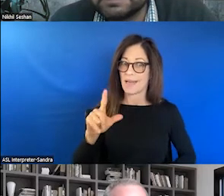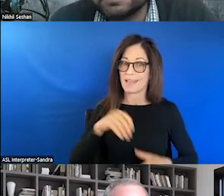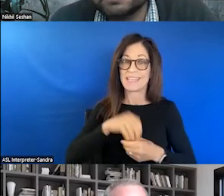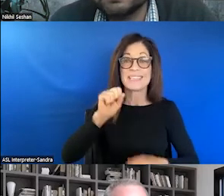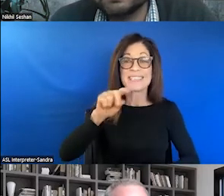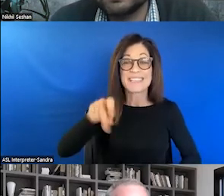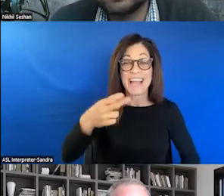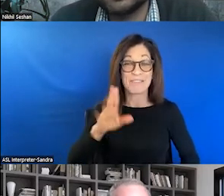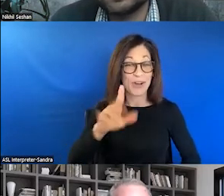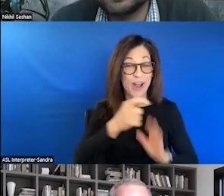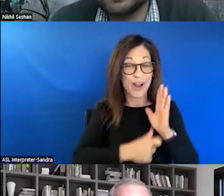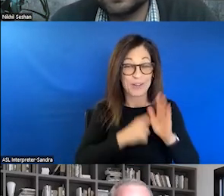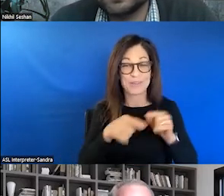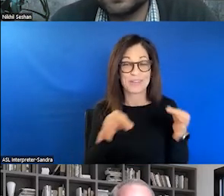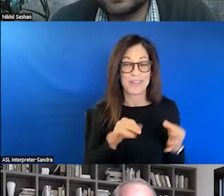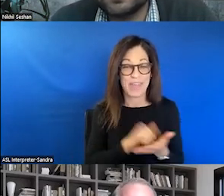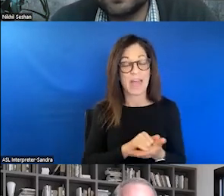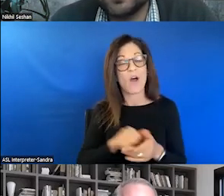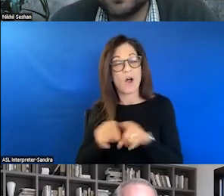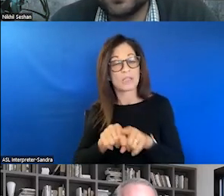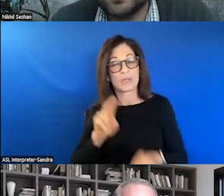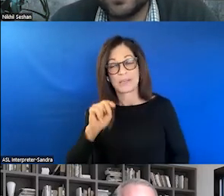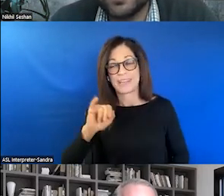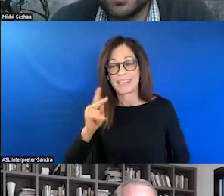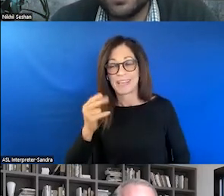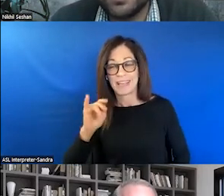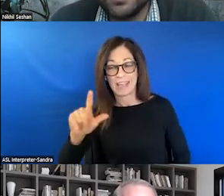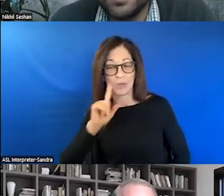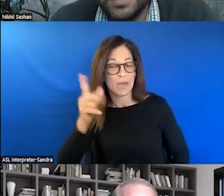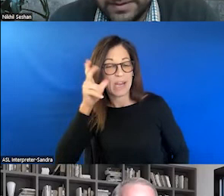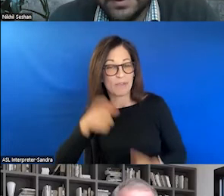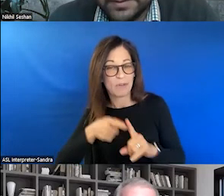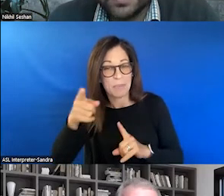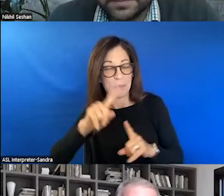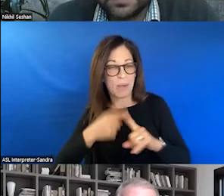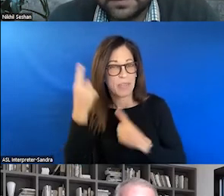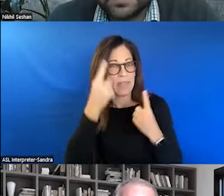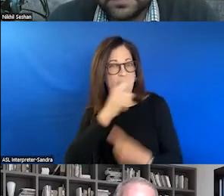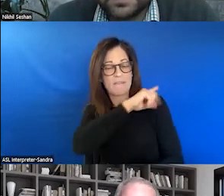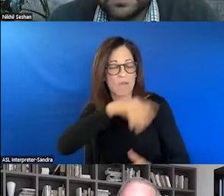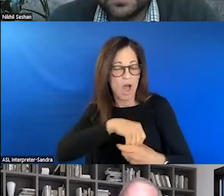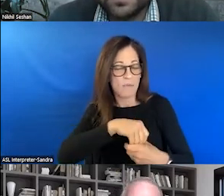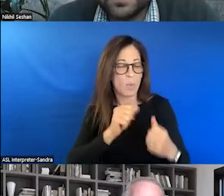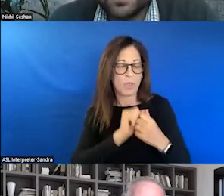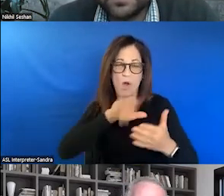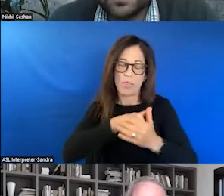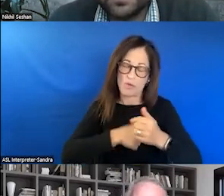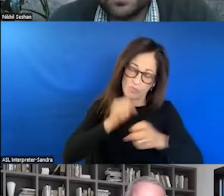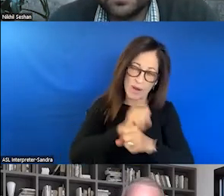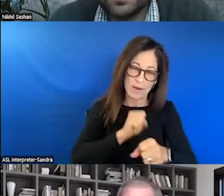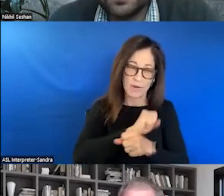walks through this, and you can hear from Nikhil in the thinking that went into the rigor behind the math.